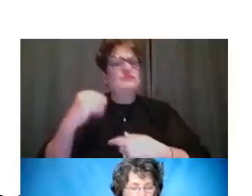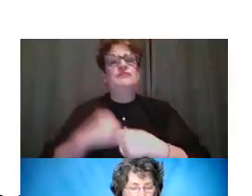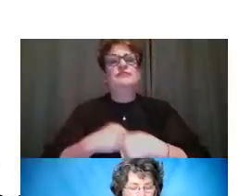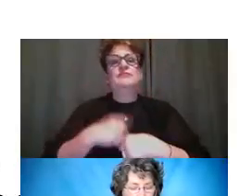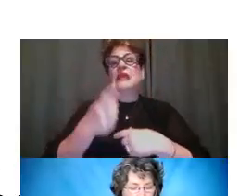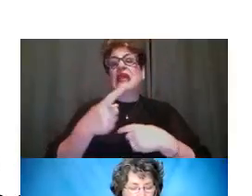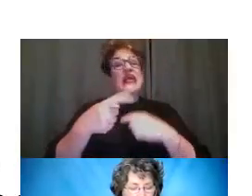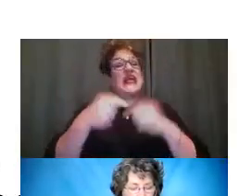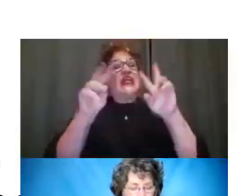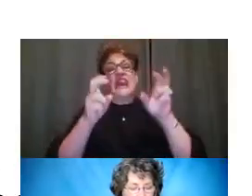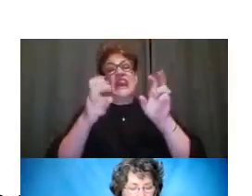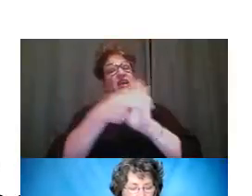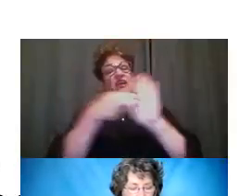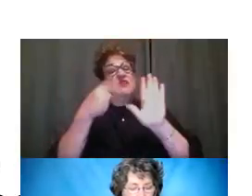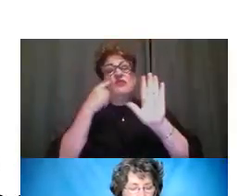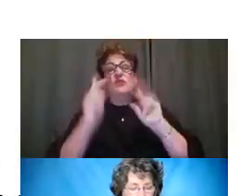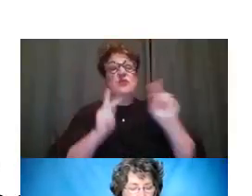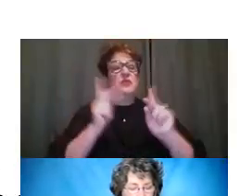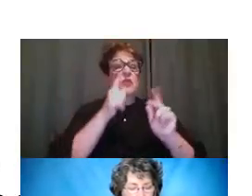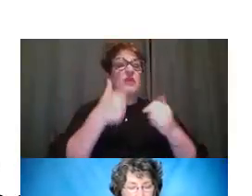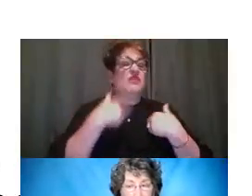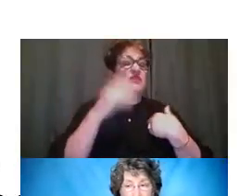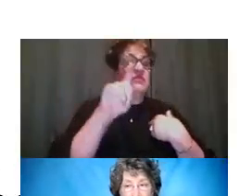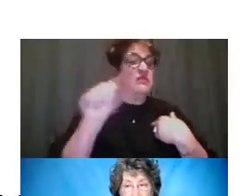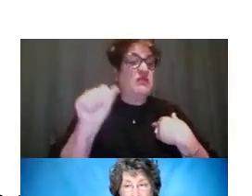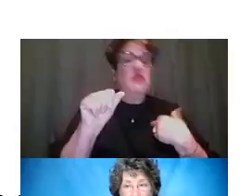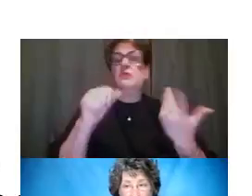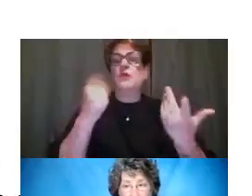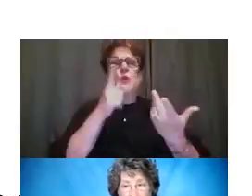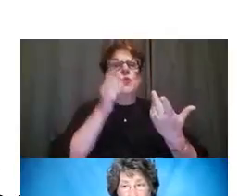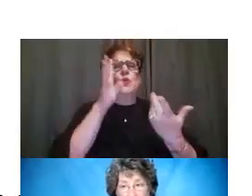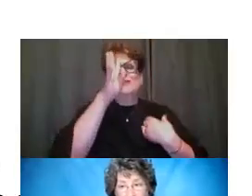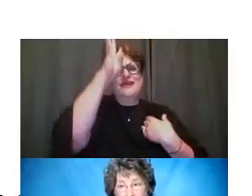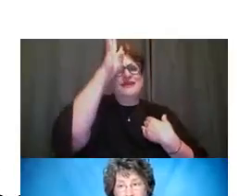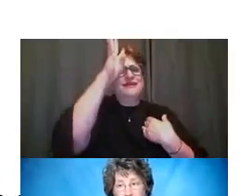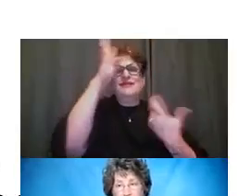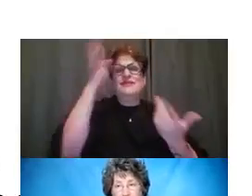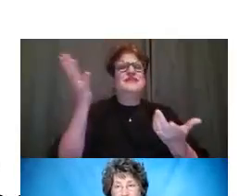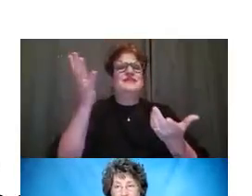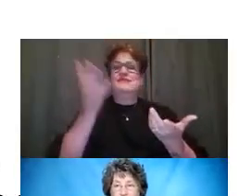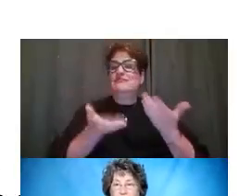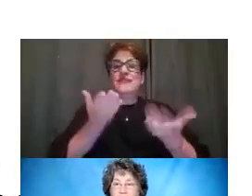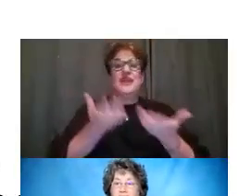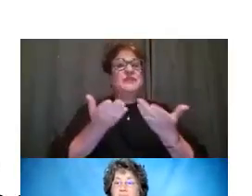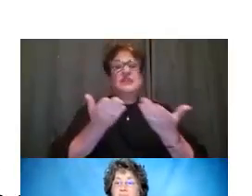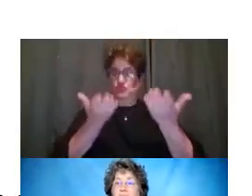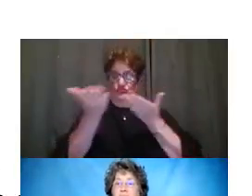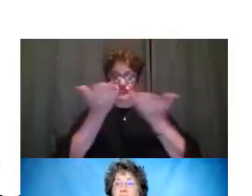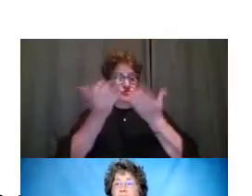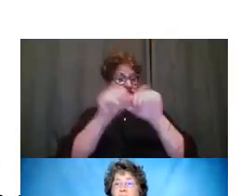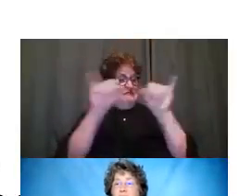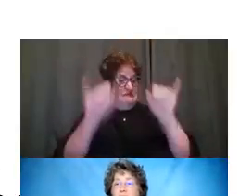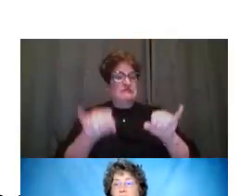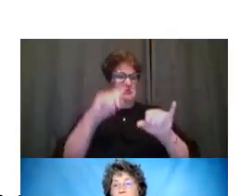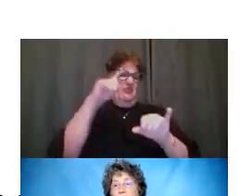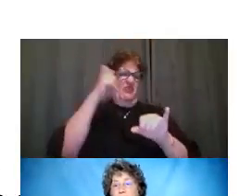with disabilities, those might even have ended up being created in part of the service system, right? And through our careers and things like